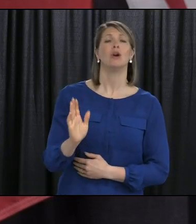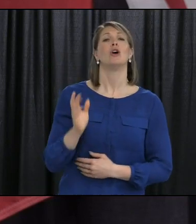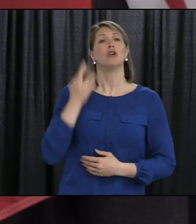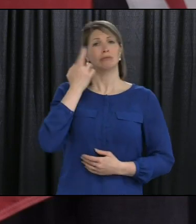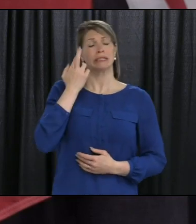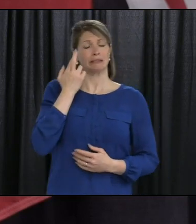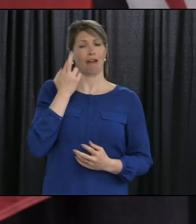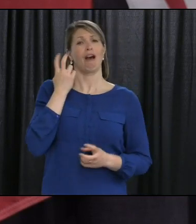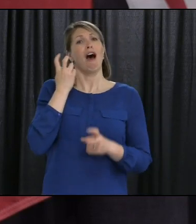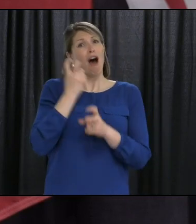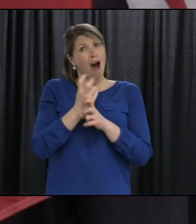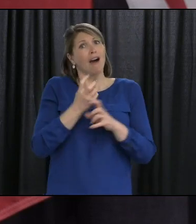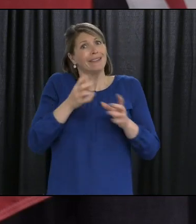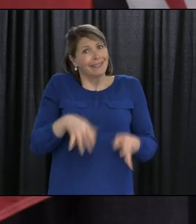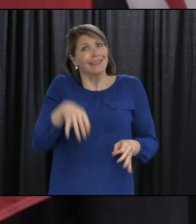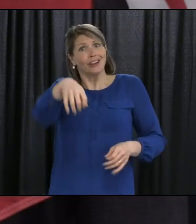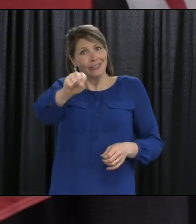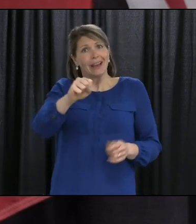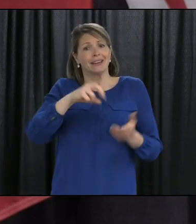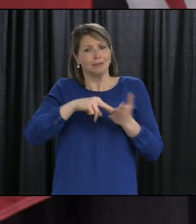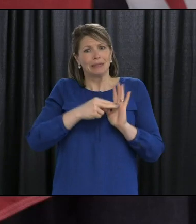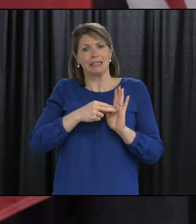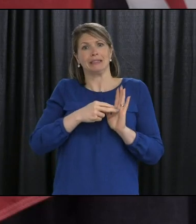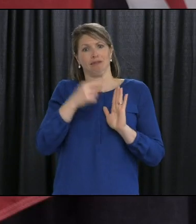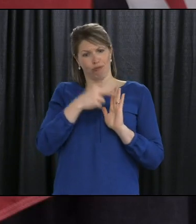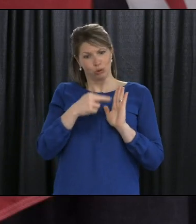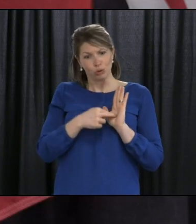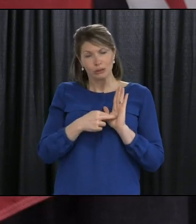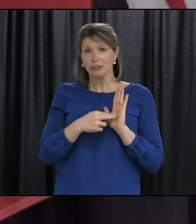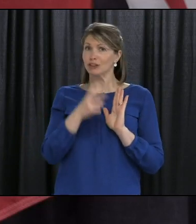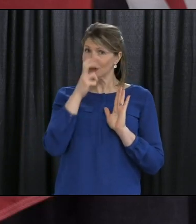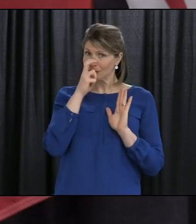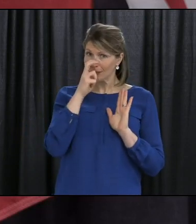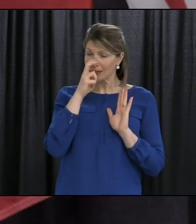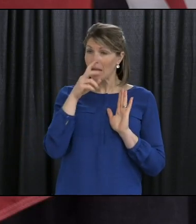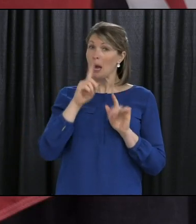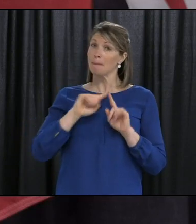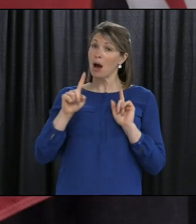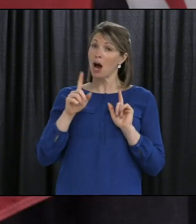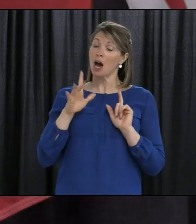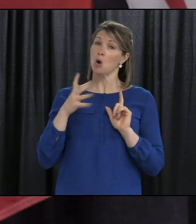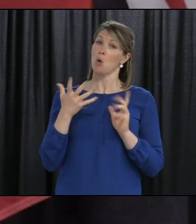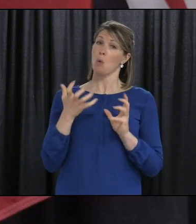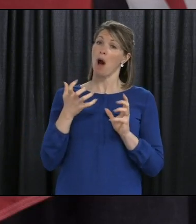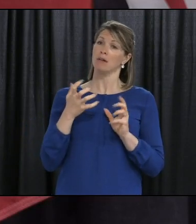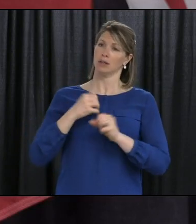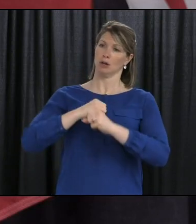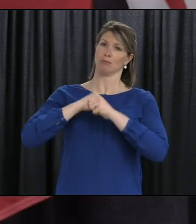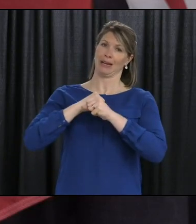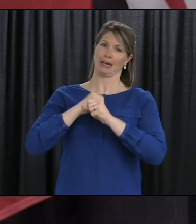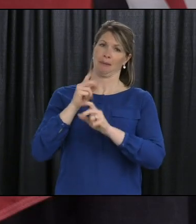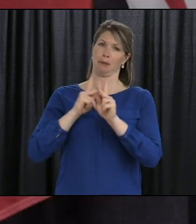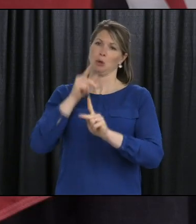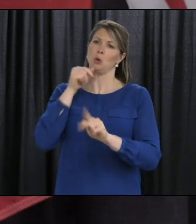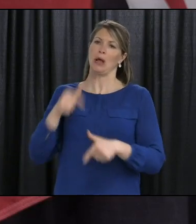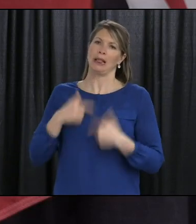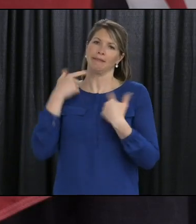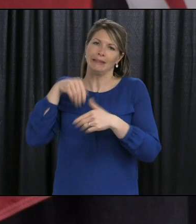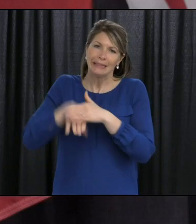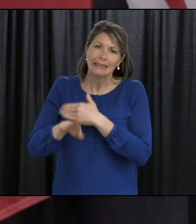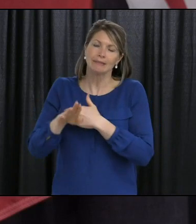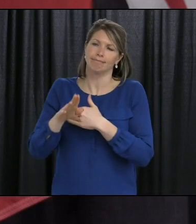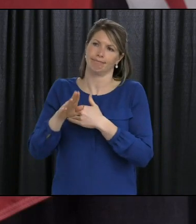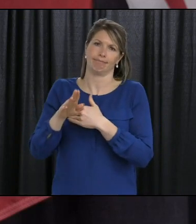place, there's a reduced ability for that virus to enter into our long-term care homes. We understand how difficult it